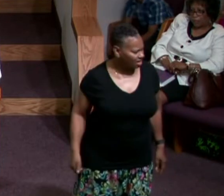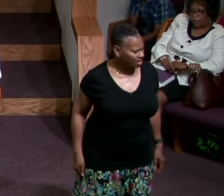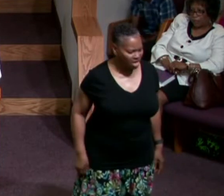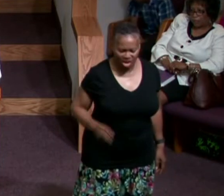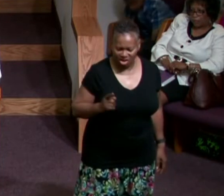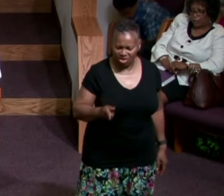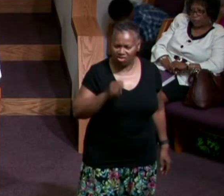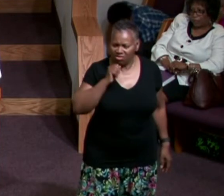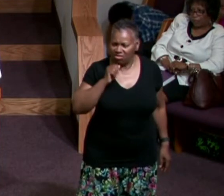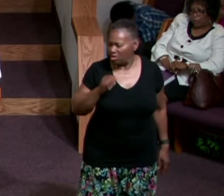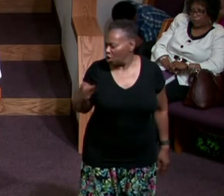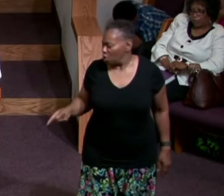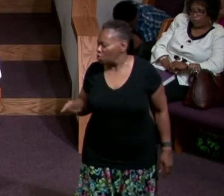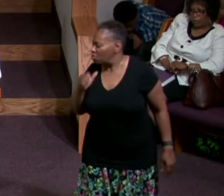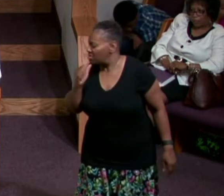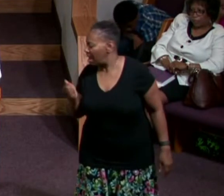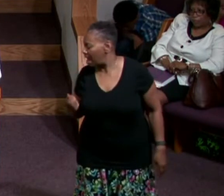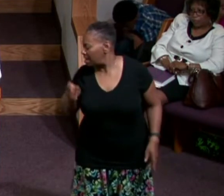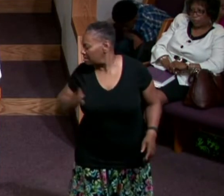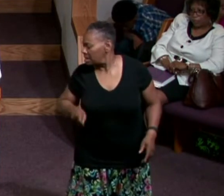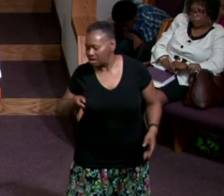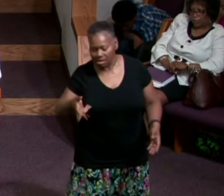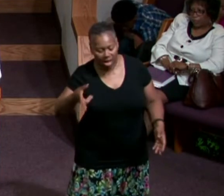You ain't got to listen to him.